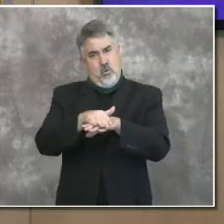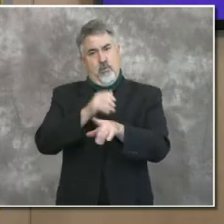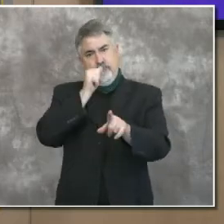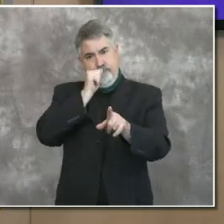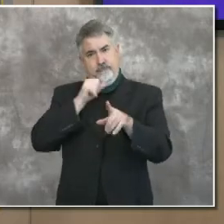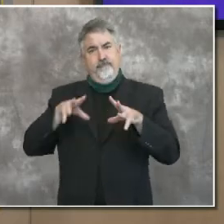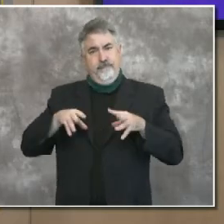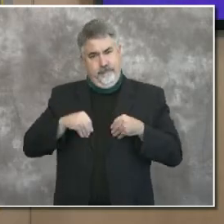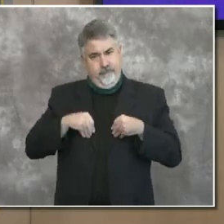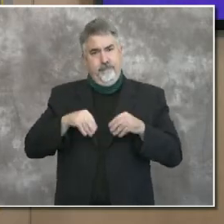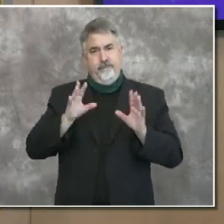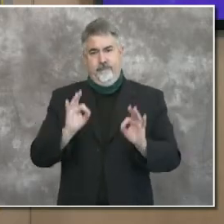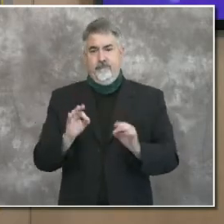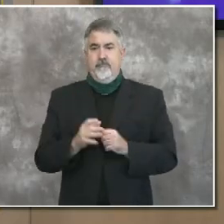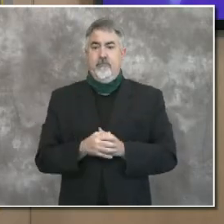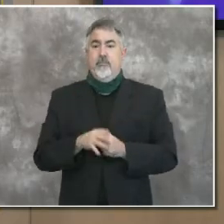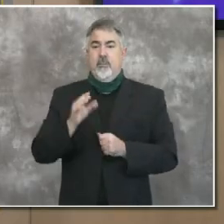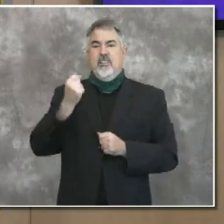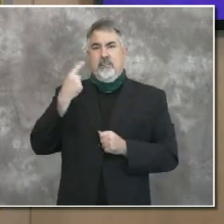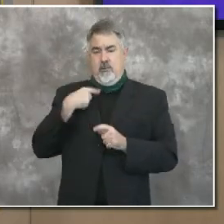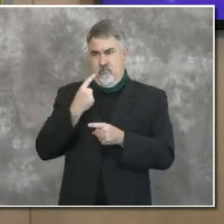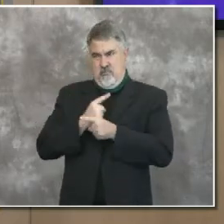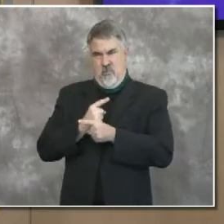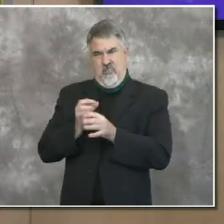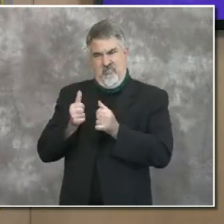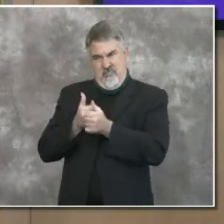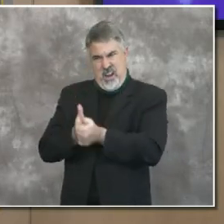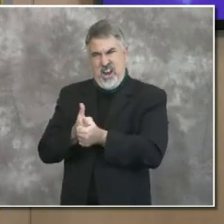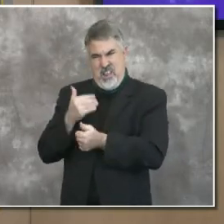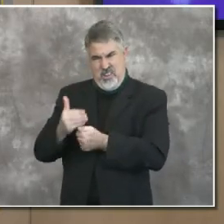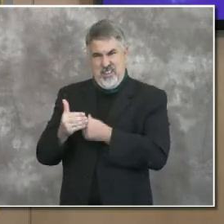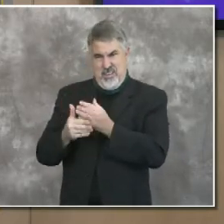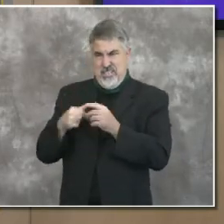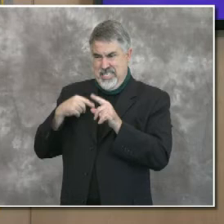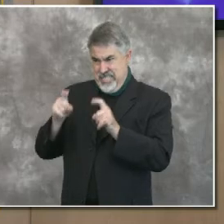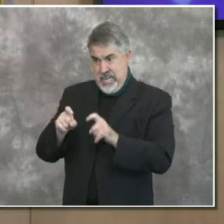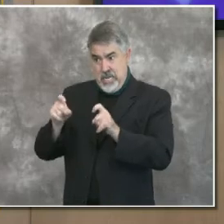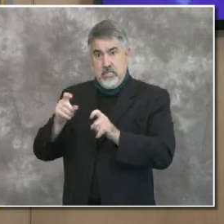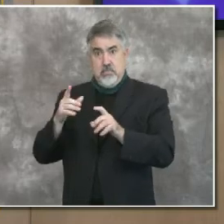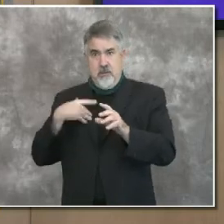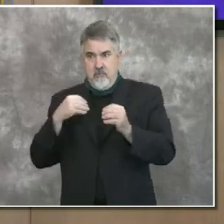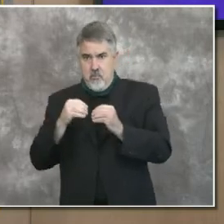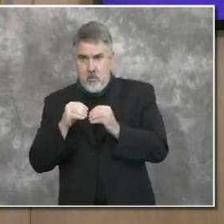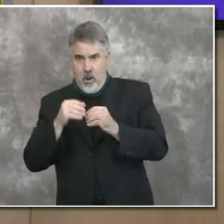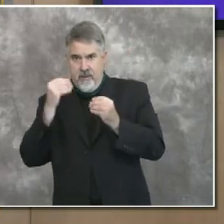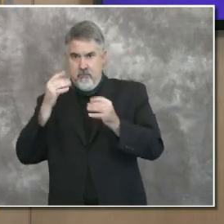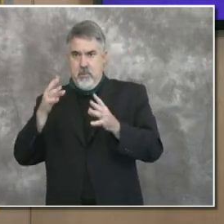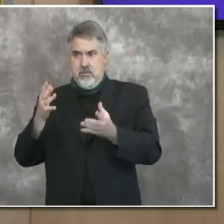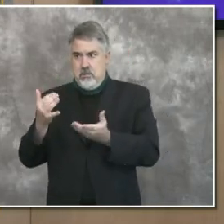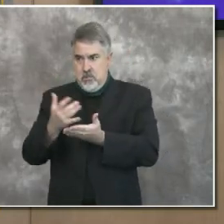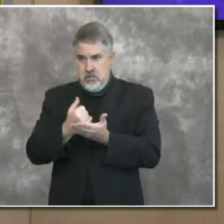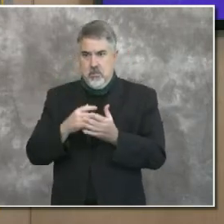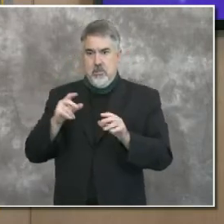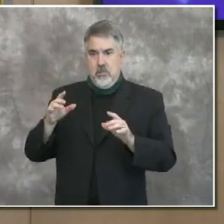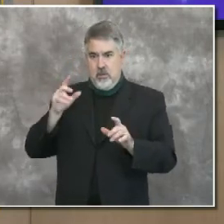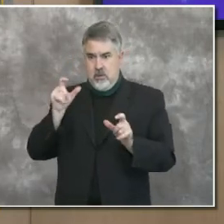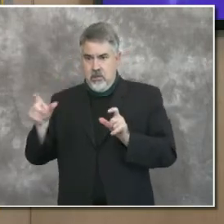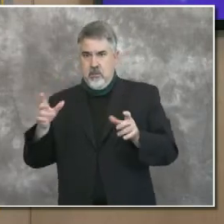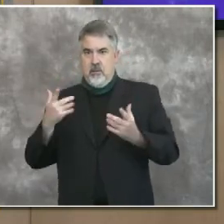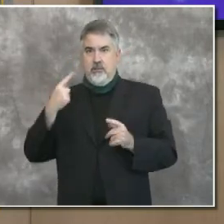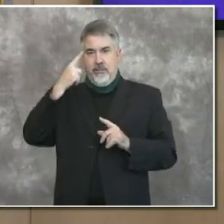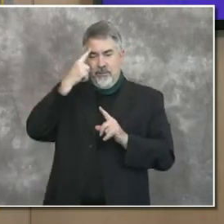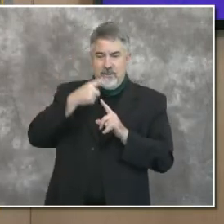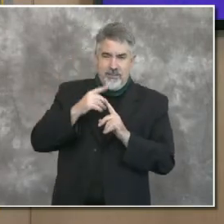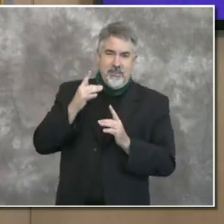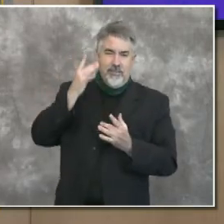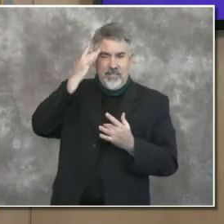gradually, we do it appropriately, we make sure that we have the testing, the tracing, the treatment in place. We make sure that we have all of the things that are